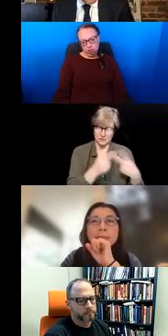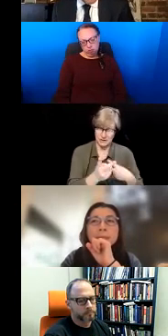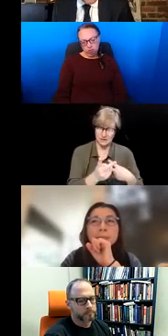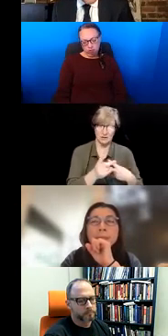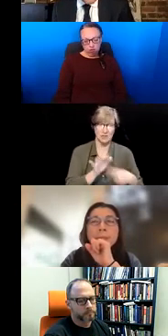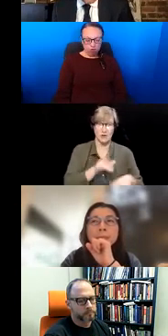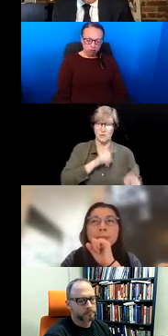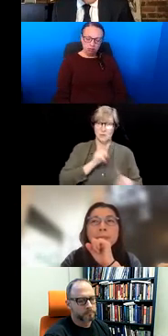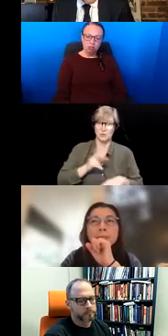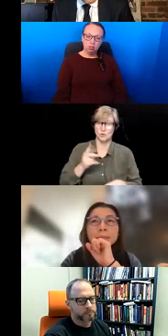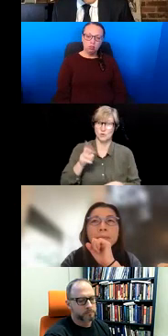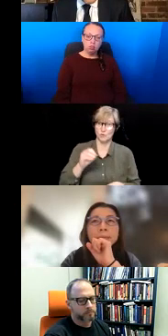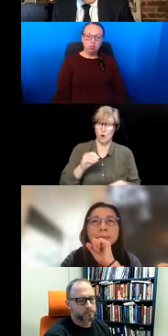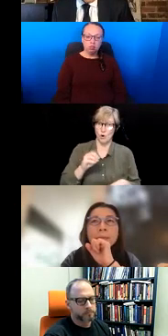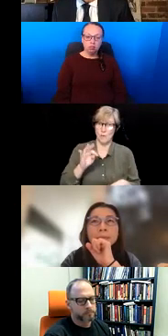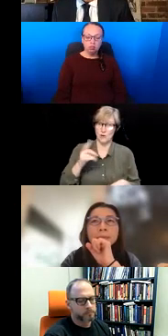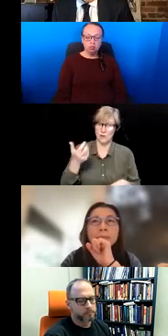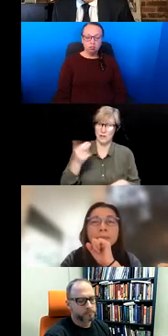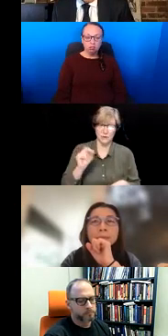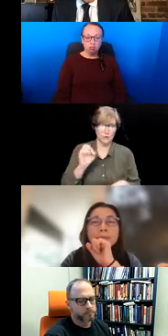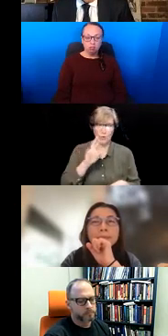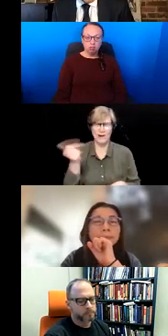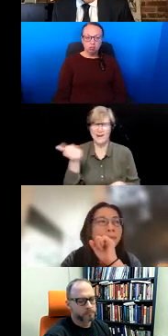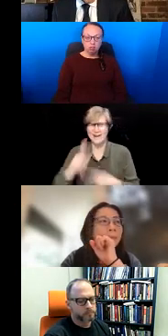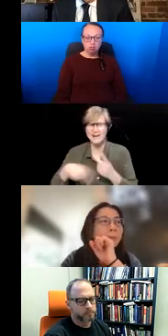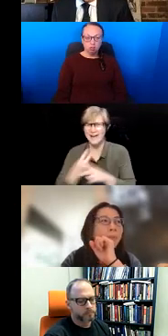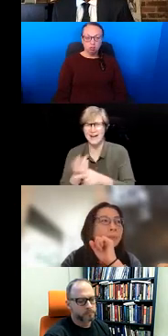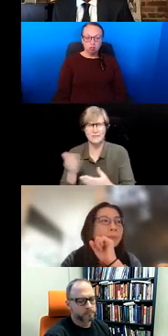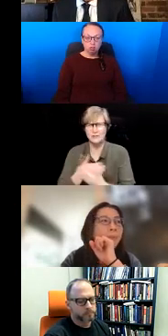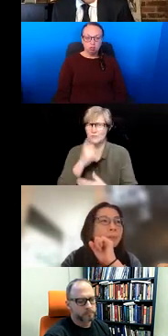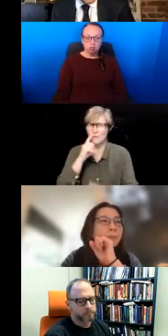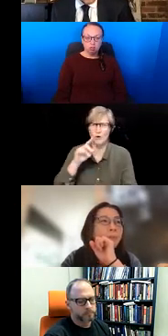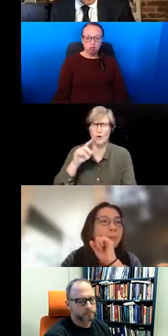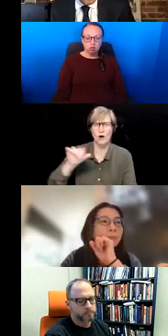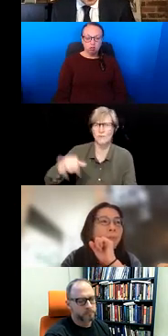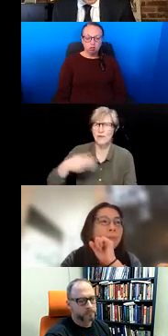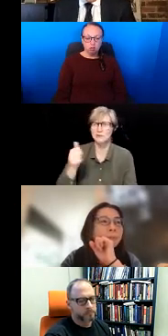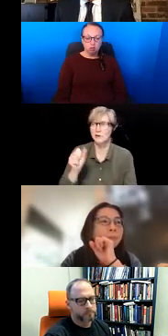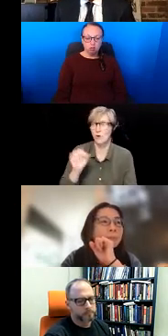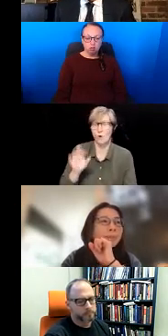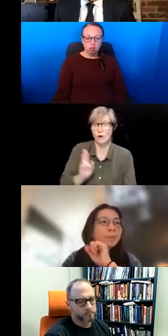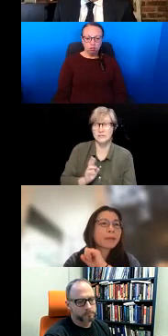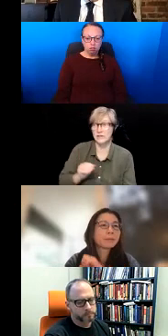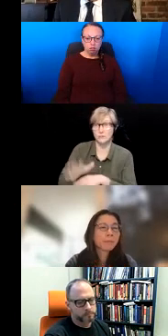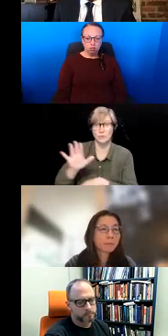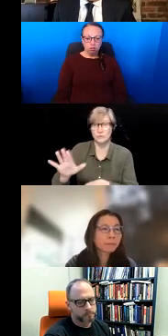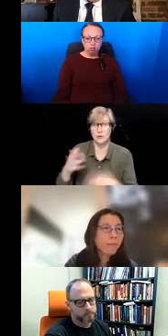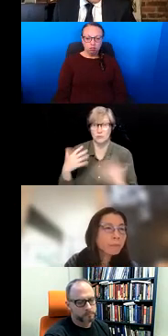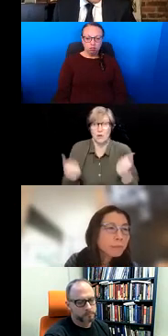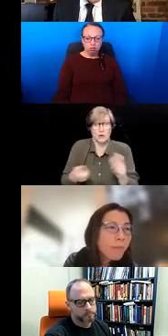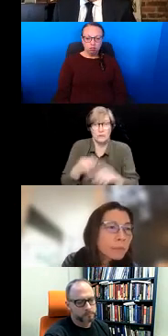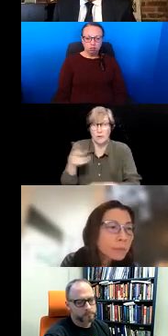and whether it predicts their response to any kind of intervention for aphasia or their recovery from aphasia at all. And so